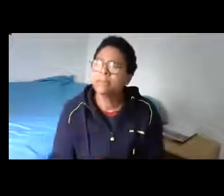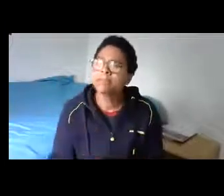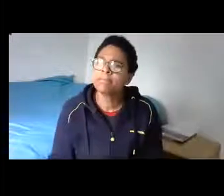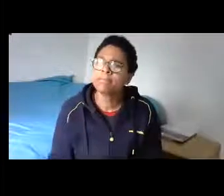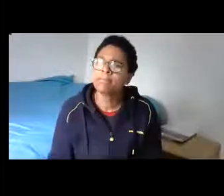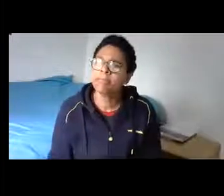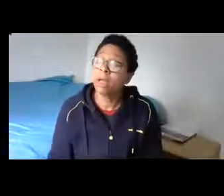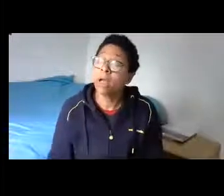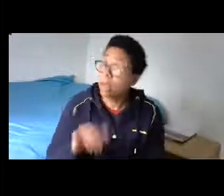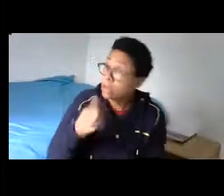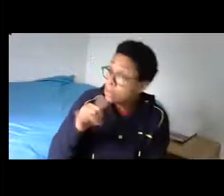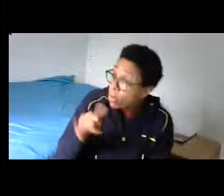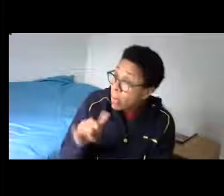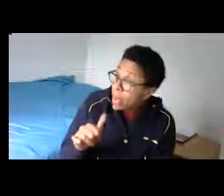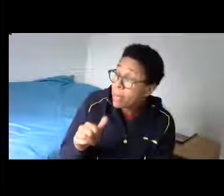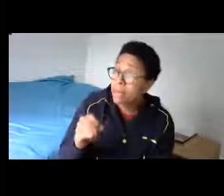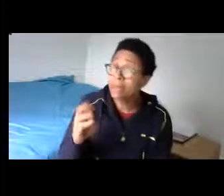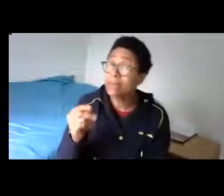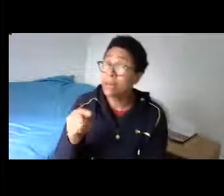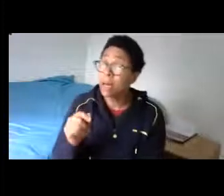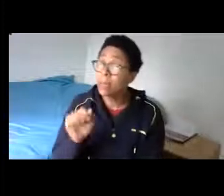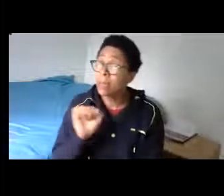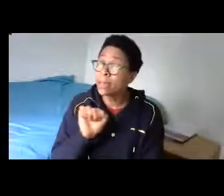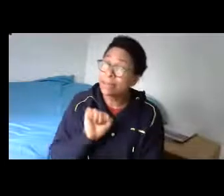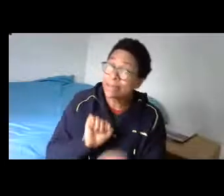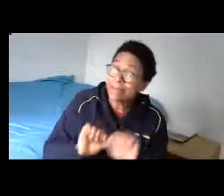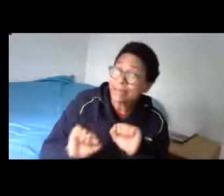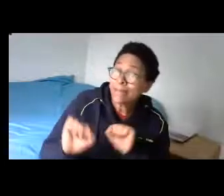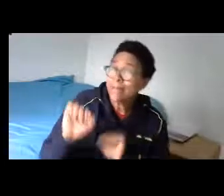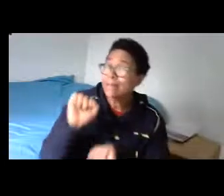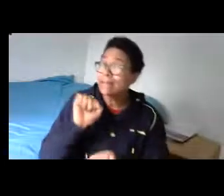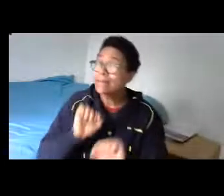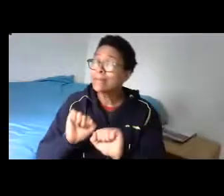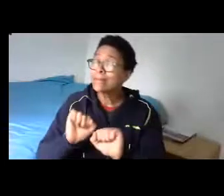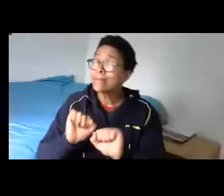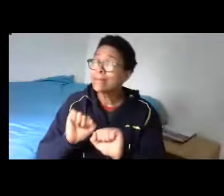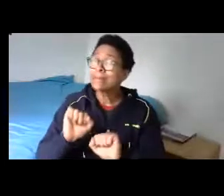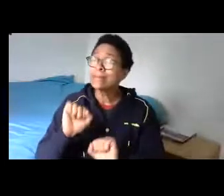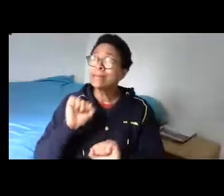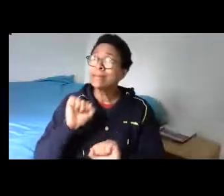hesitancy to let those people be in those meetings. That again shouldn't